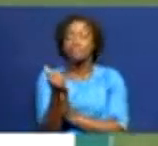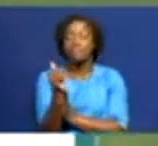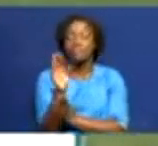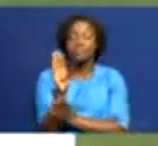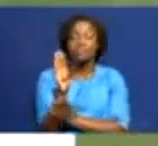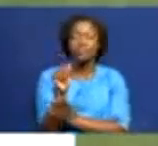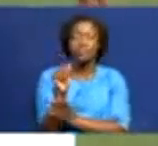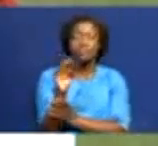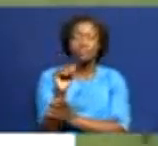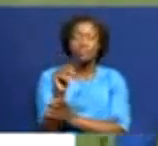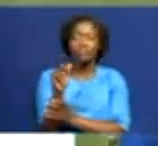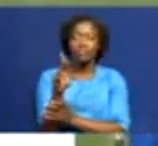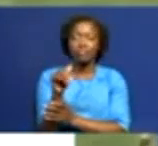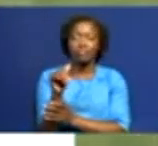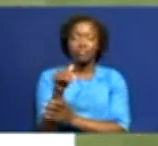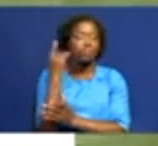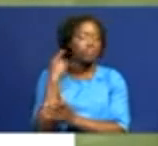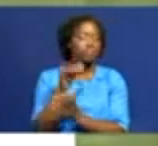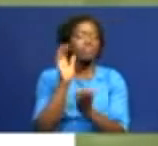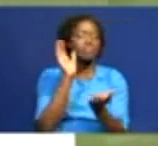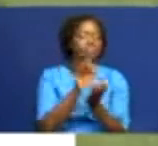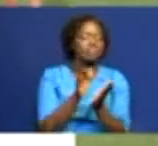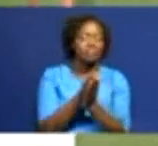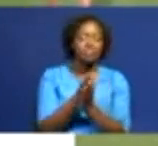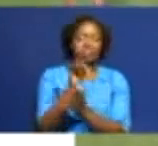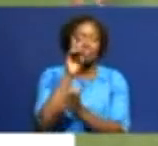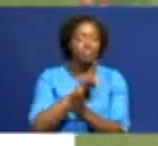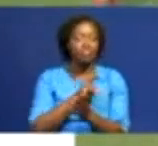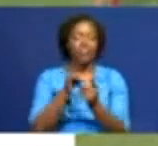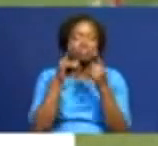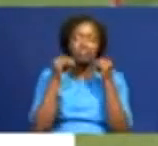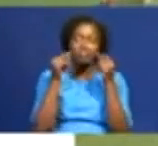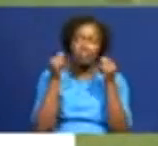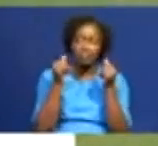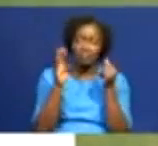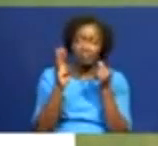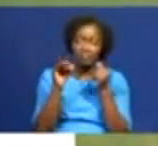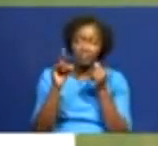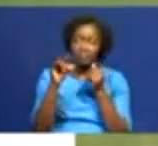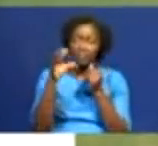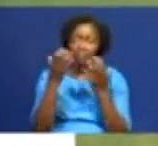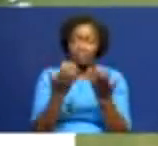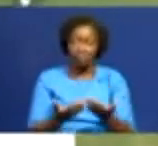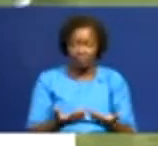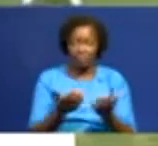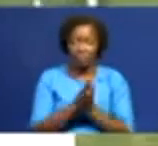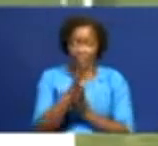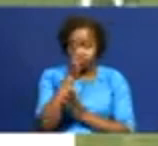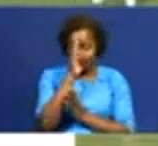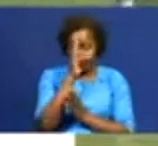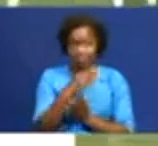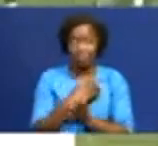face Kariobangi Sharks, FC Leopards will play Sofapaka, Bidco United will face Wazito, Police will